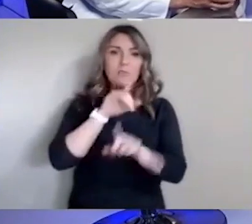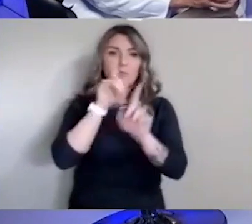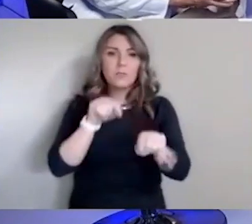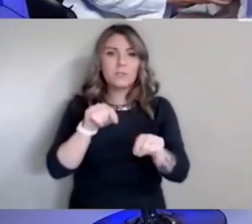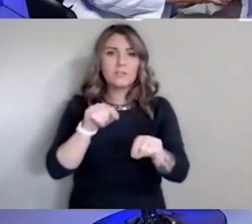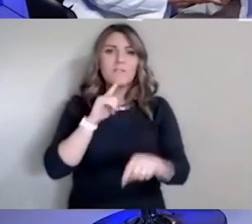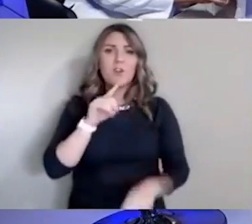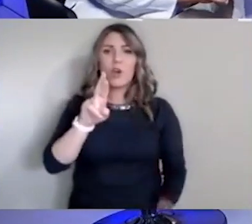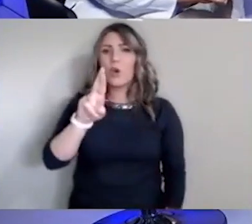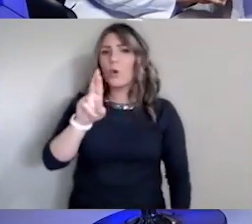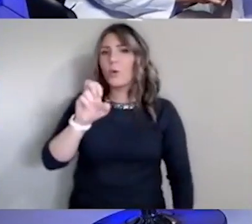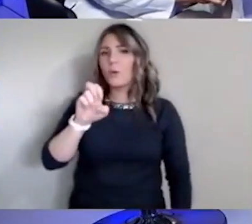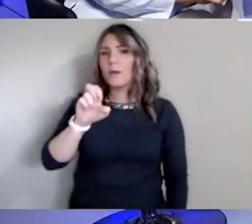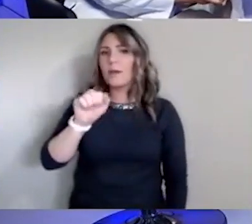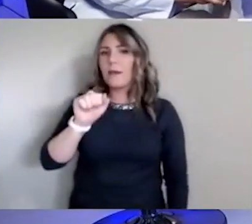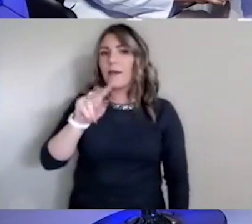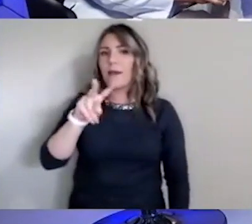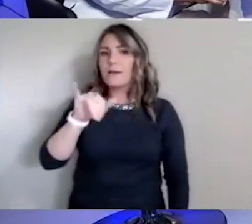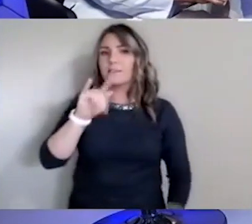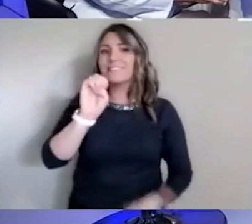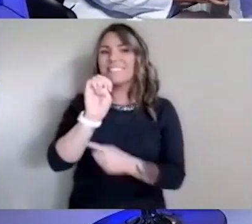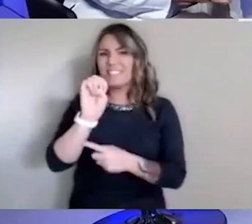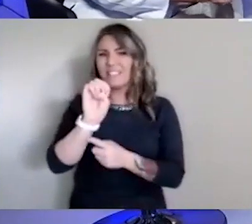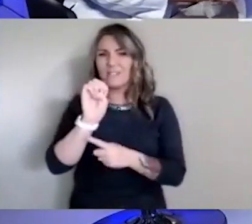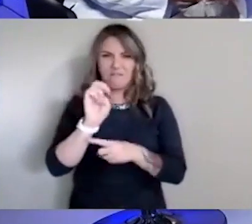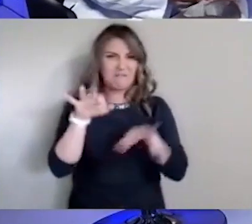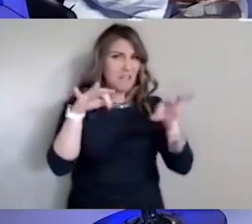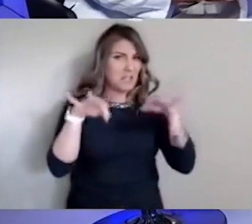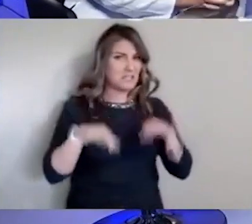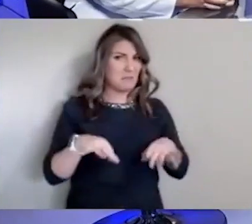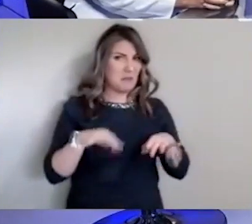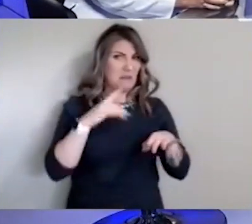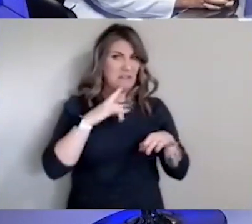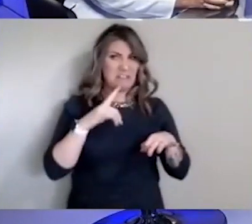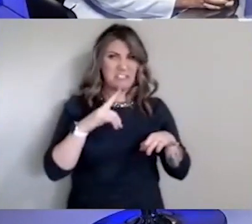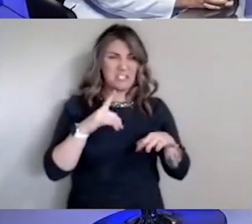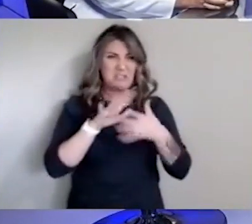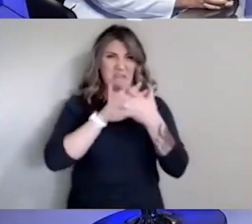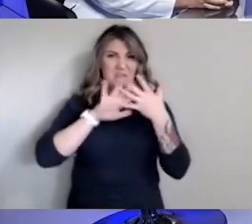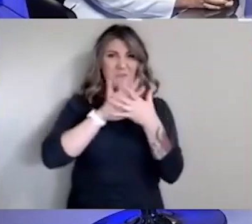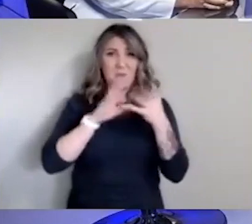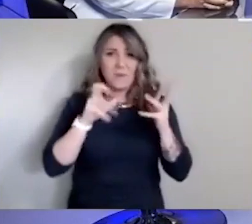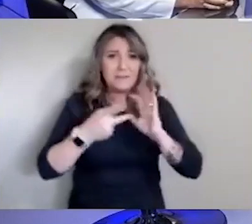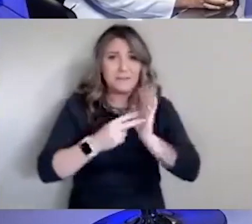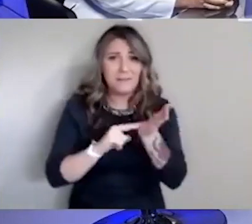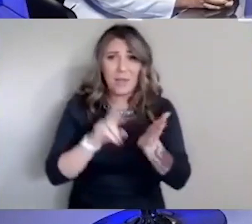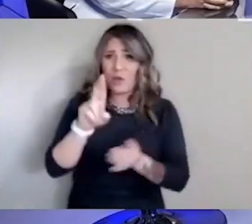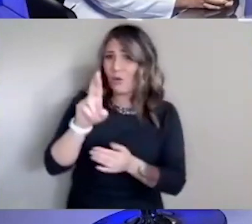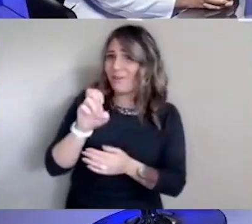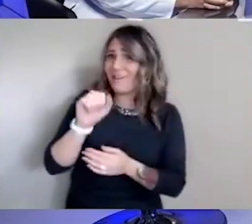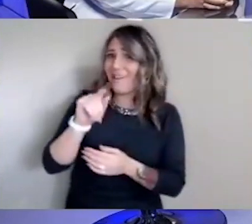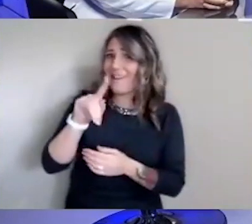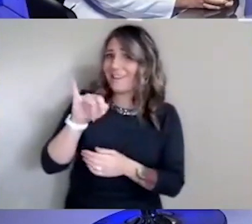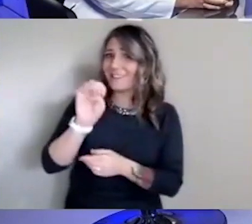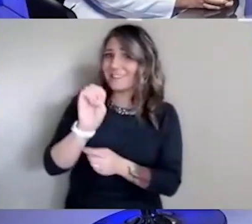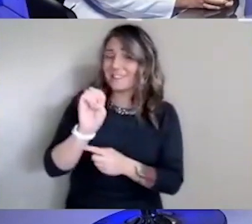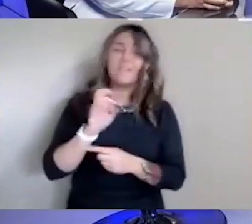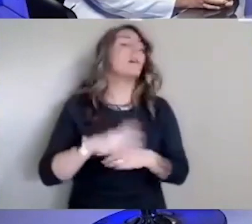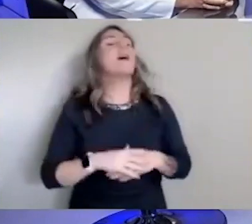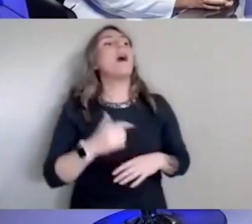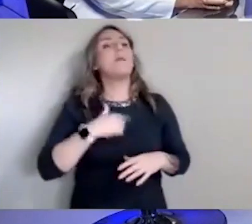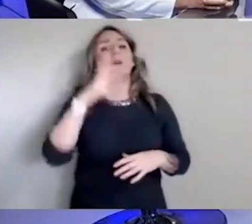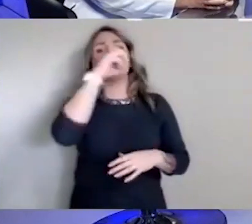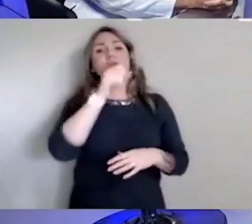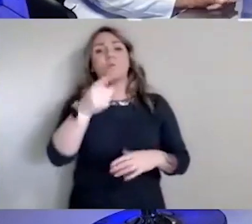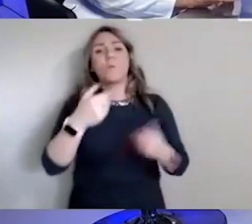reactive. Explanation seems vague to me. What does that mean? Yeah, it has to be. I'm going to assume that you had a COVID